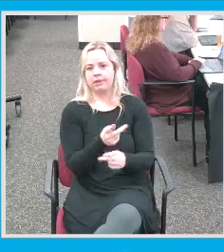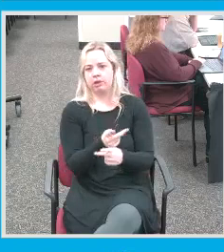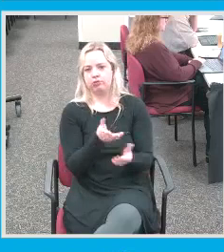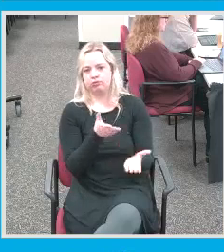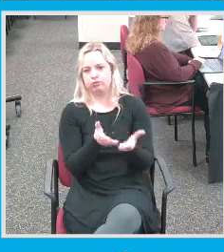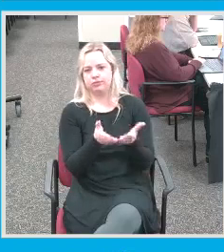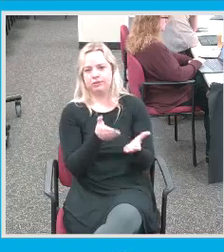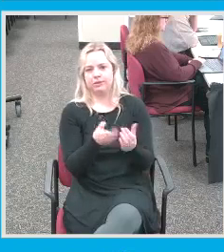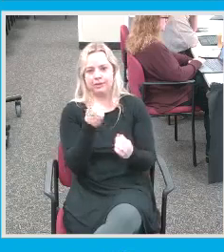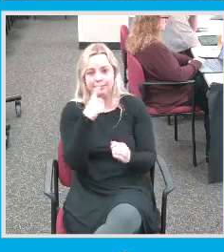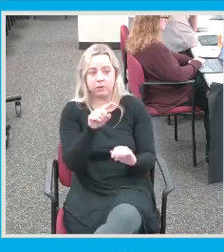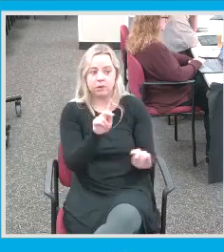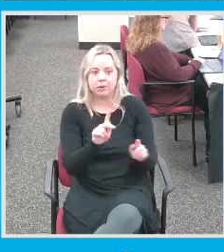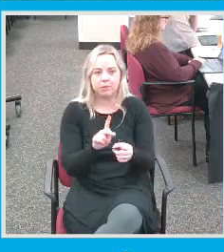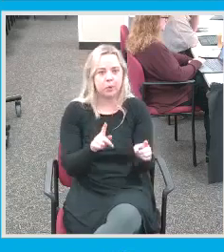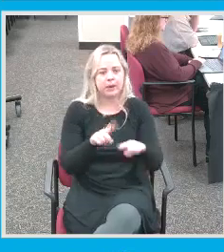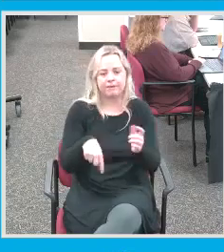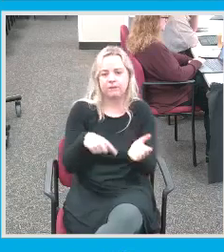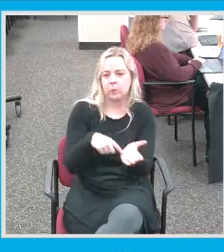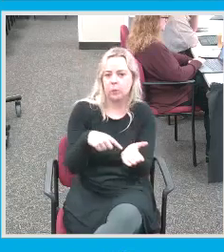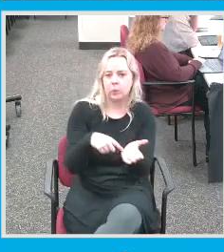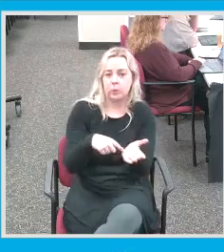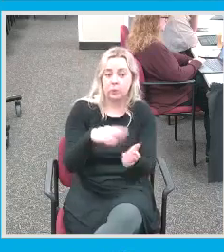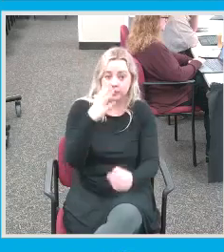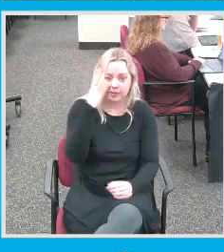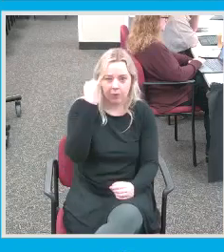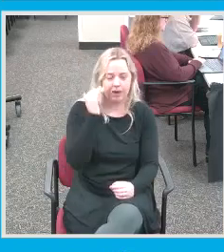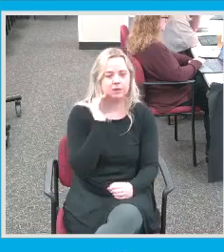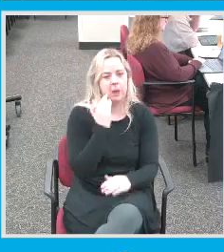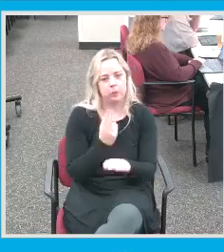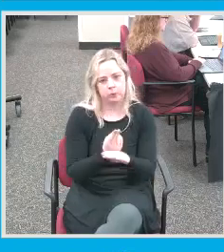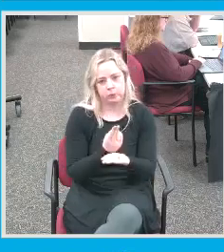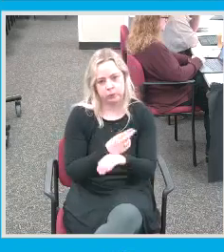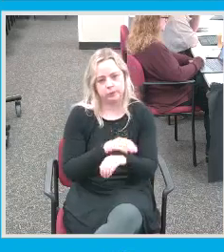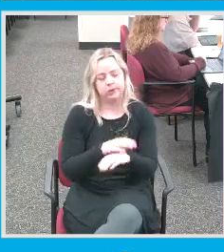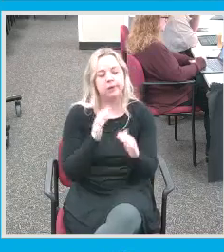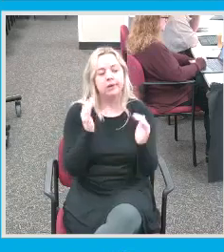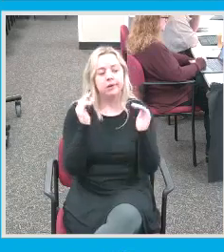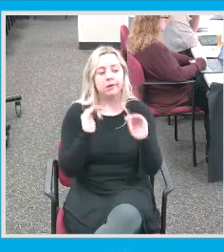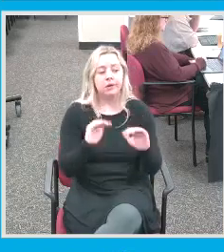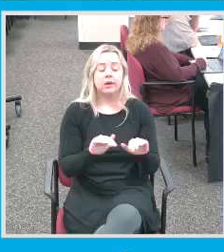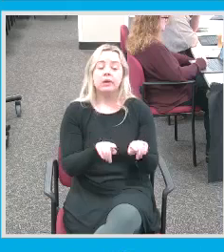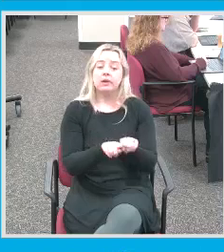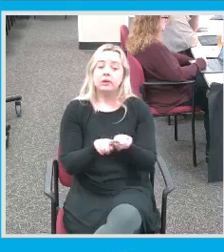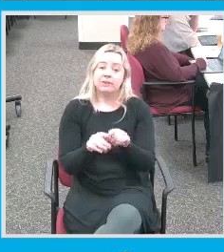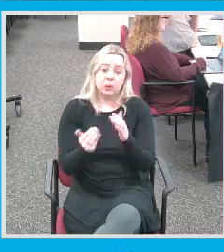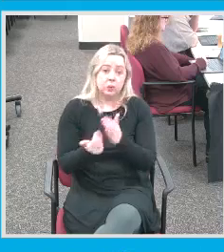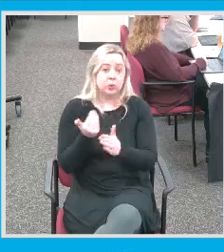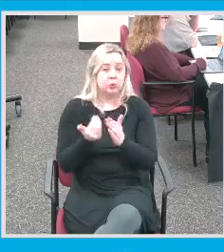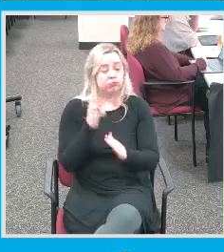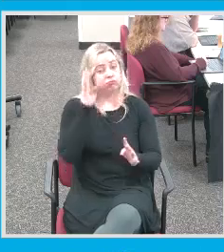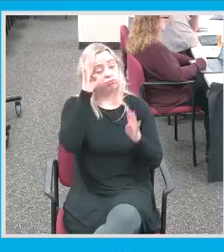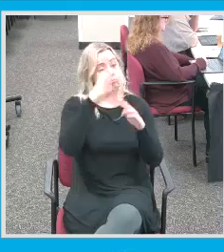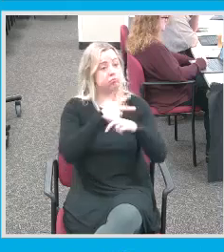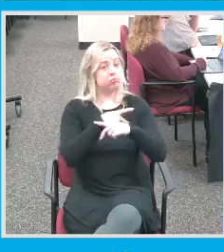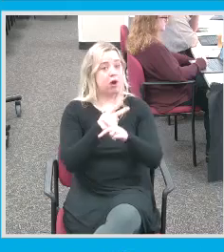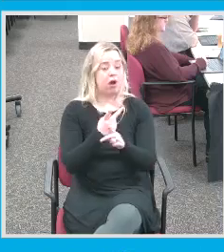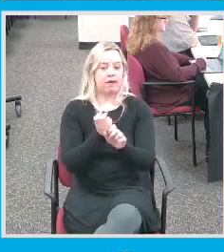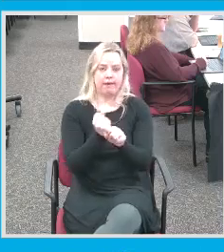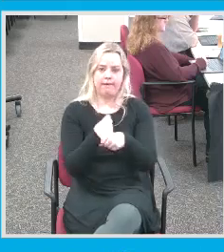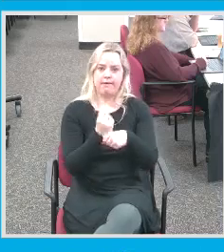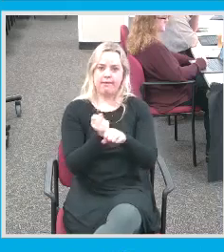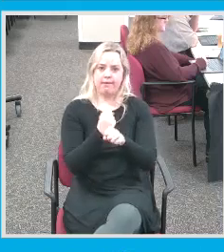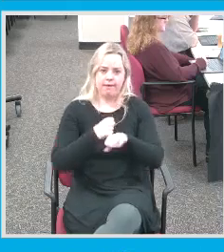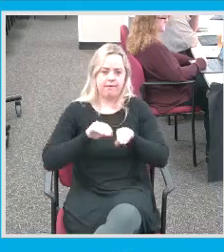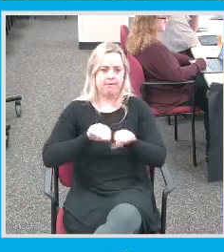afford because of their tobacco use. And then we've got new products becoming available faster than they can be regulated, which is exactly what we've seen